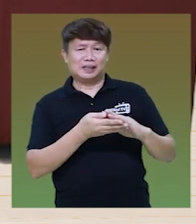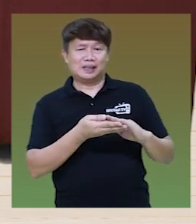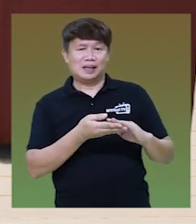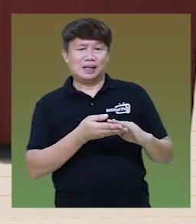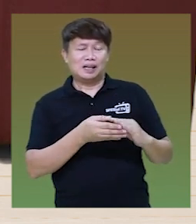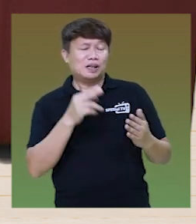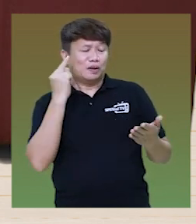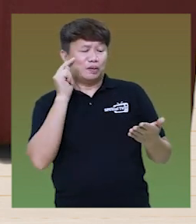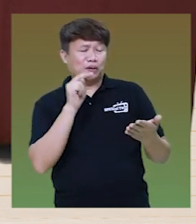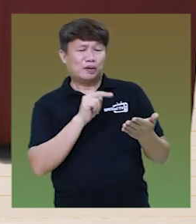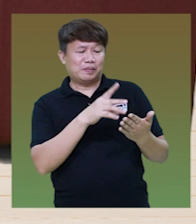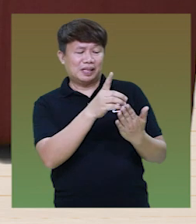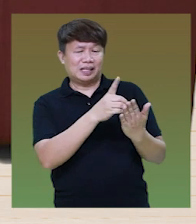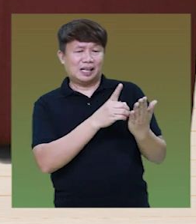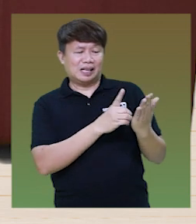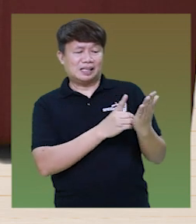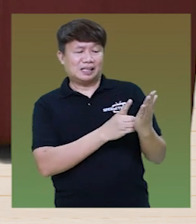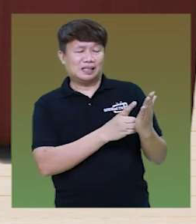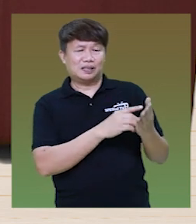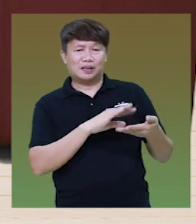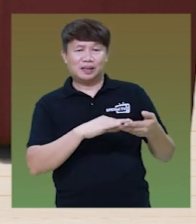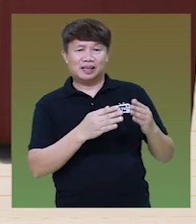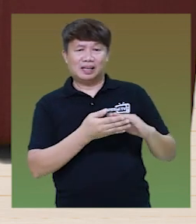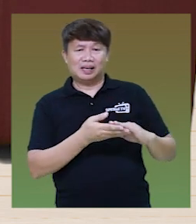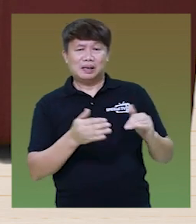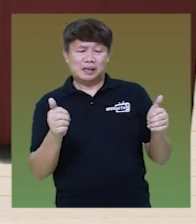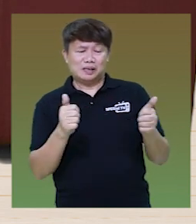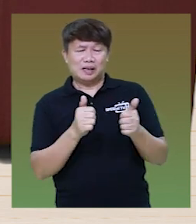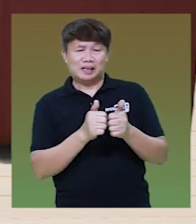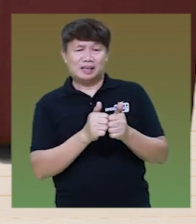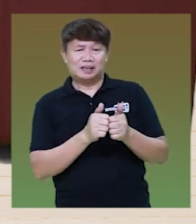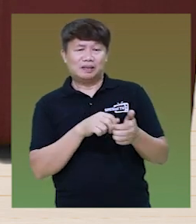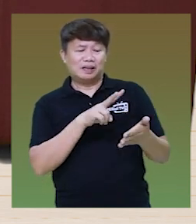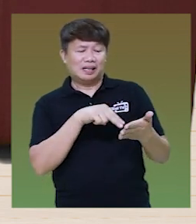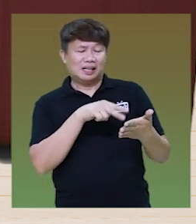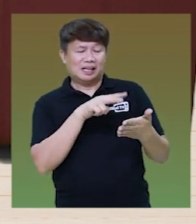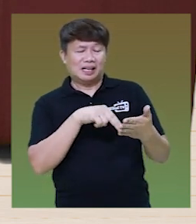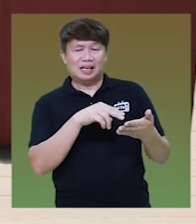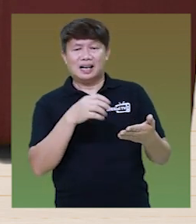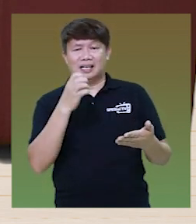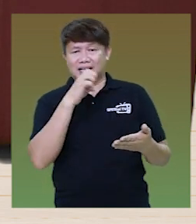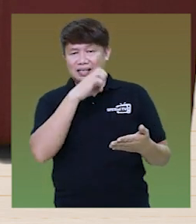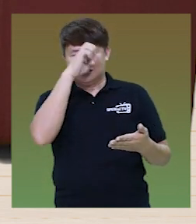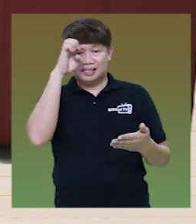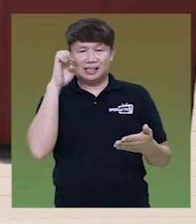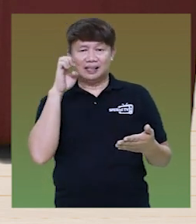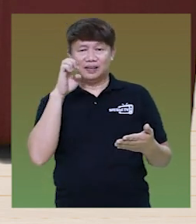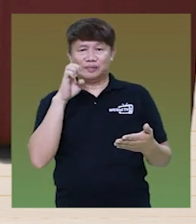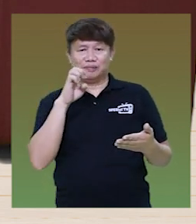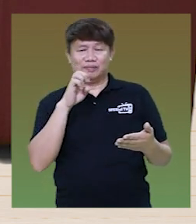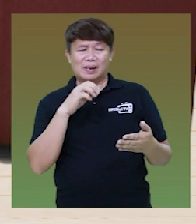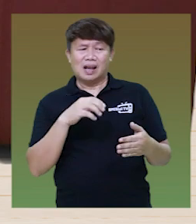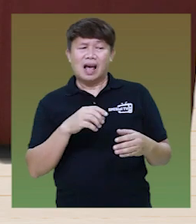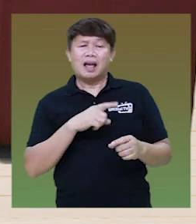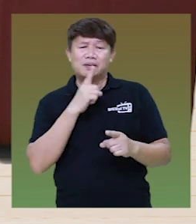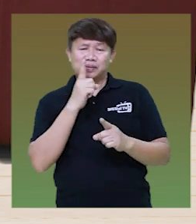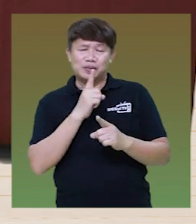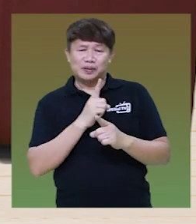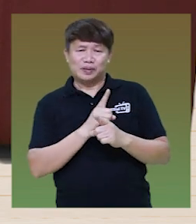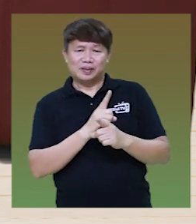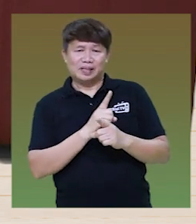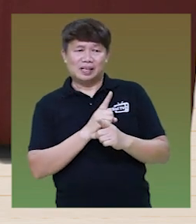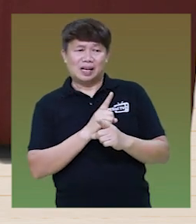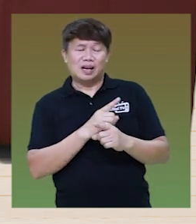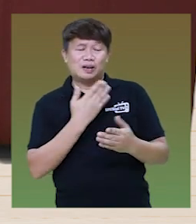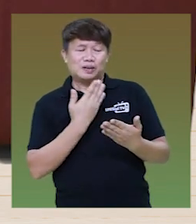important details in the story. Can I join you in reading, Eliz? Sure, Gina, I am sure this is a good story to read.